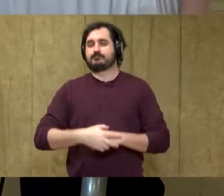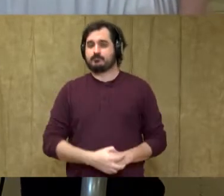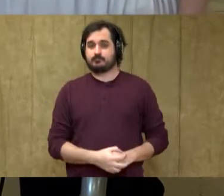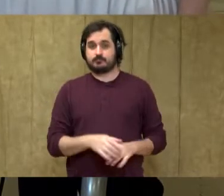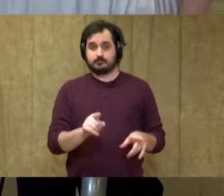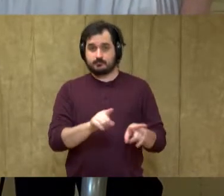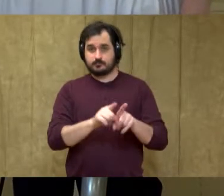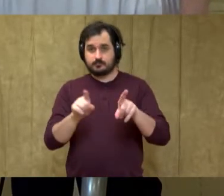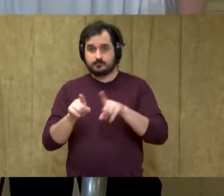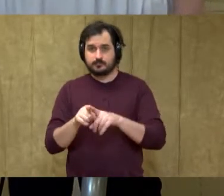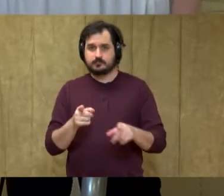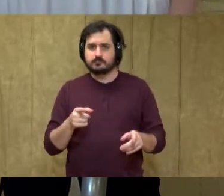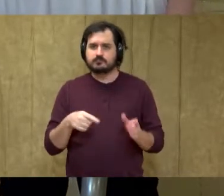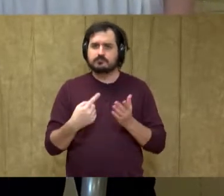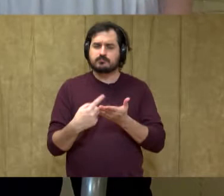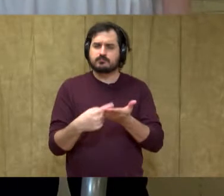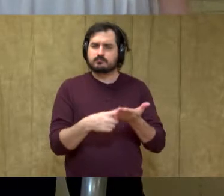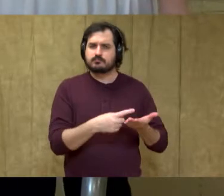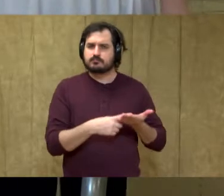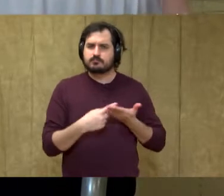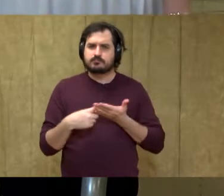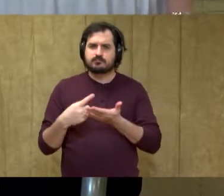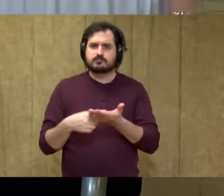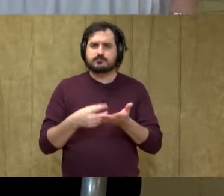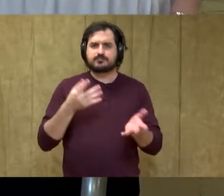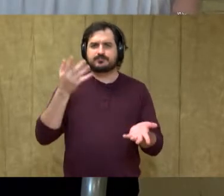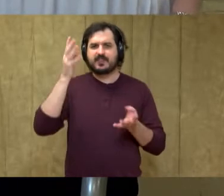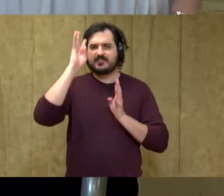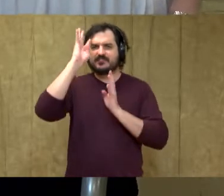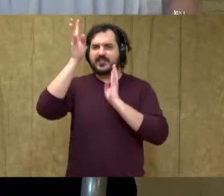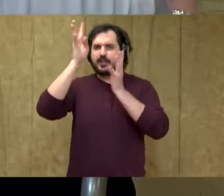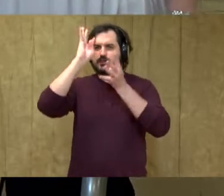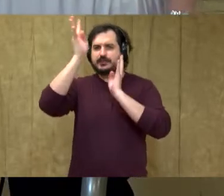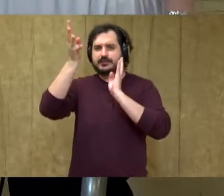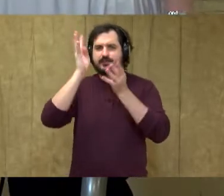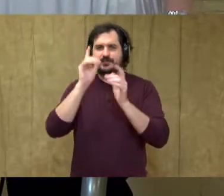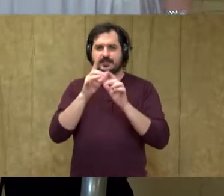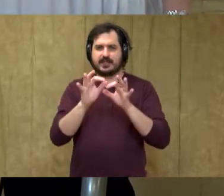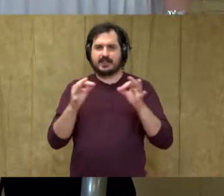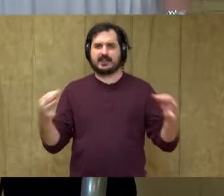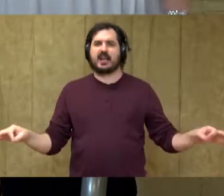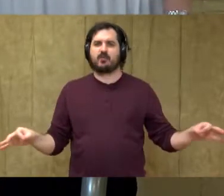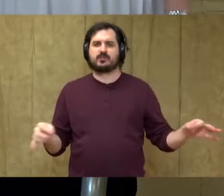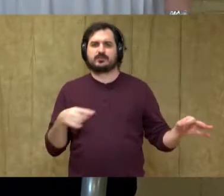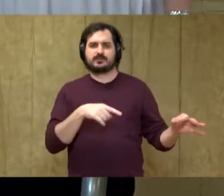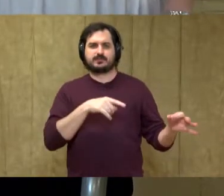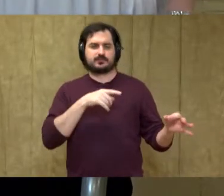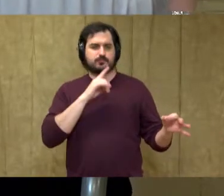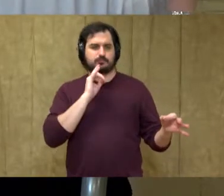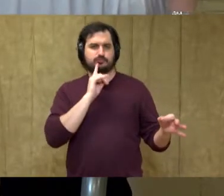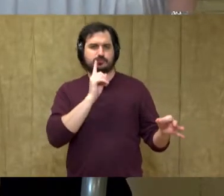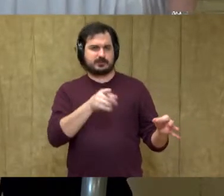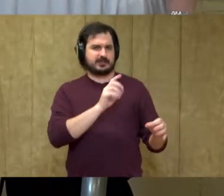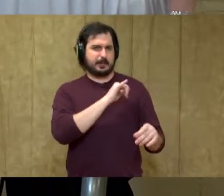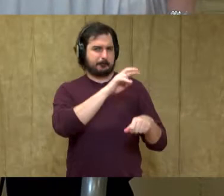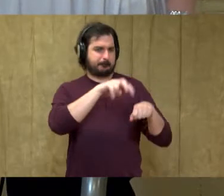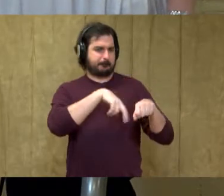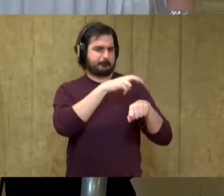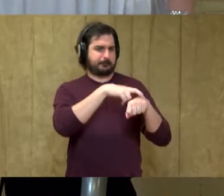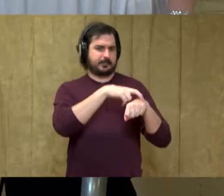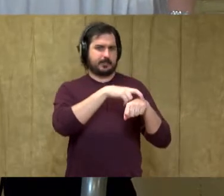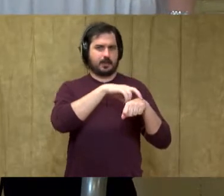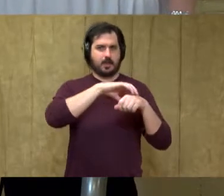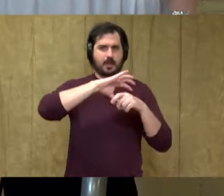about figurative language in that it took on a personification role. And that root word,